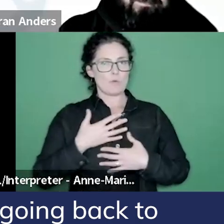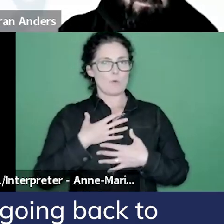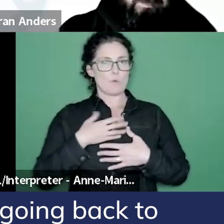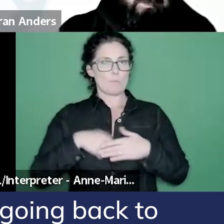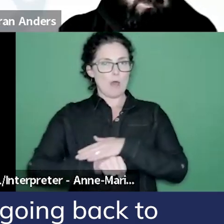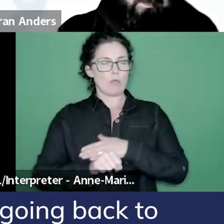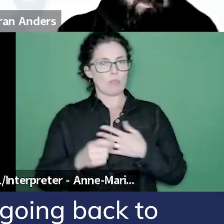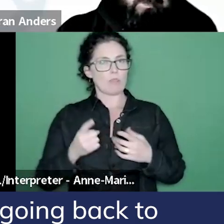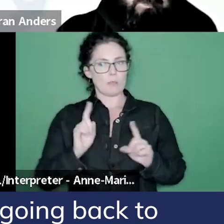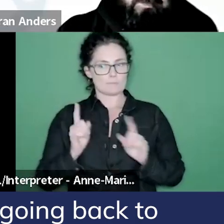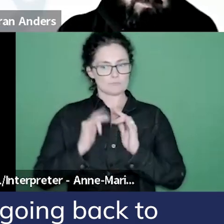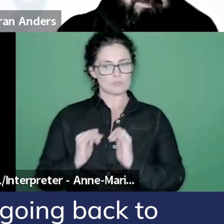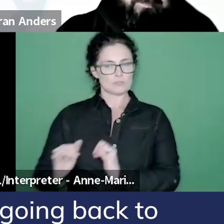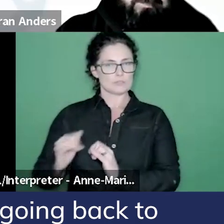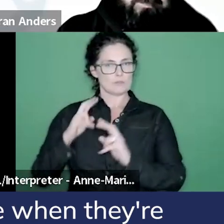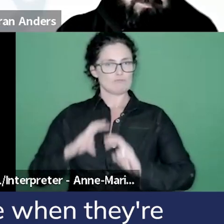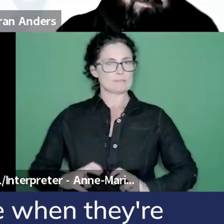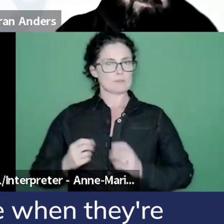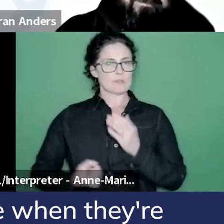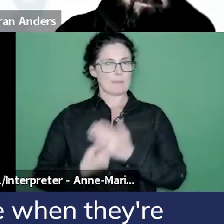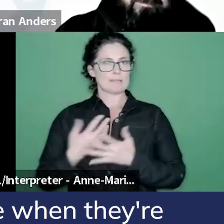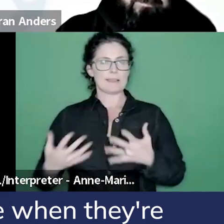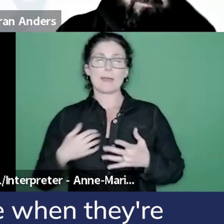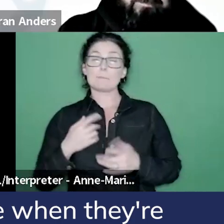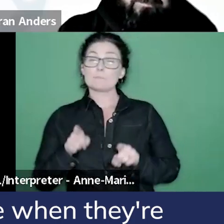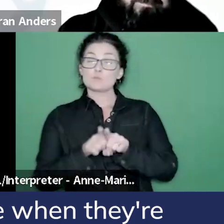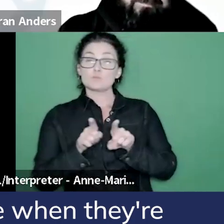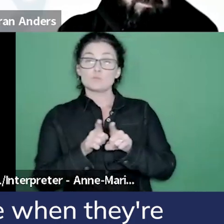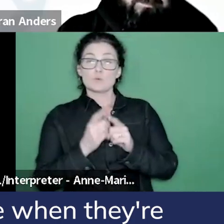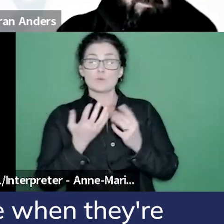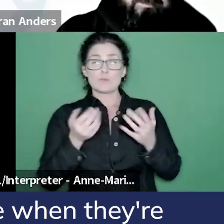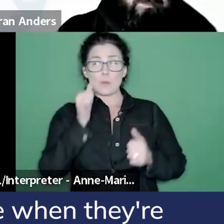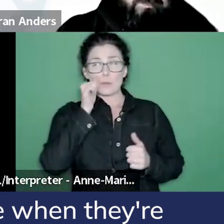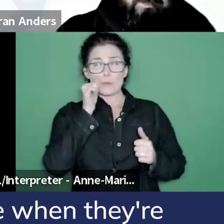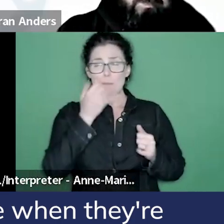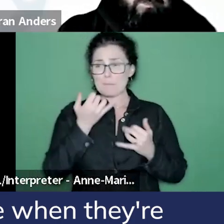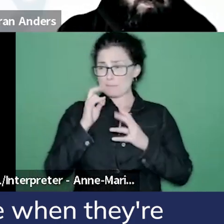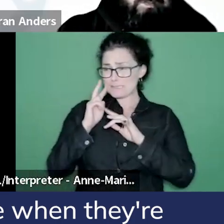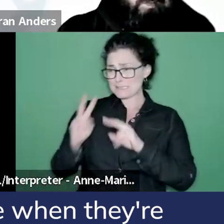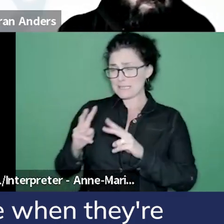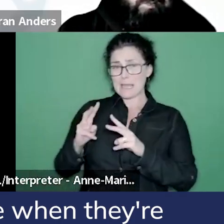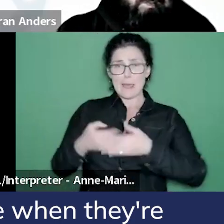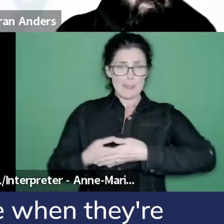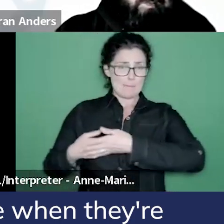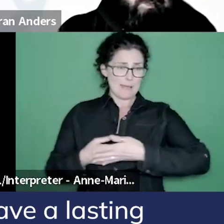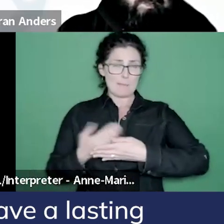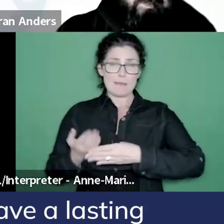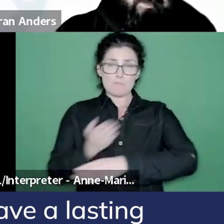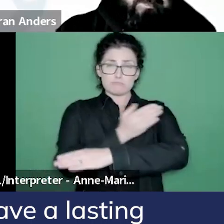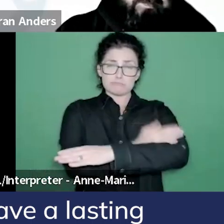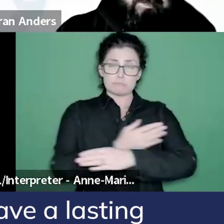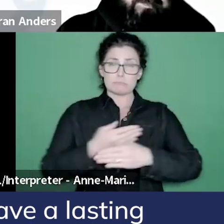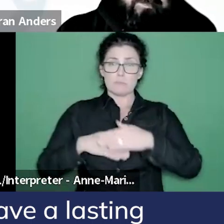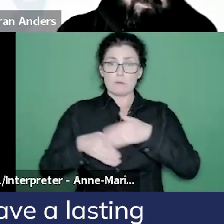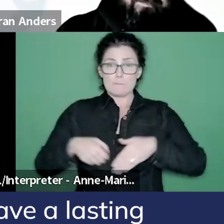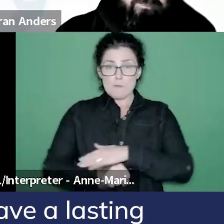back to neonatal units, multiple appointments, having to put tubes down your baby's nose when they're very premature to make sure that they're, all these